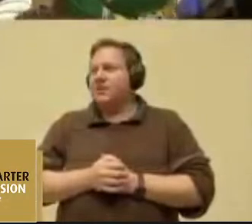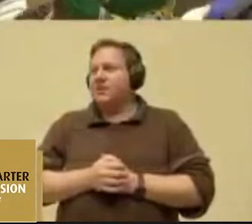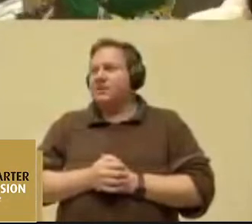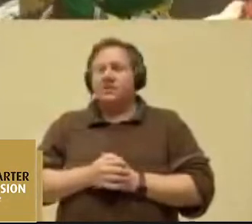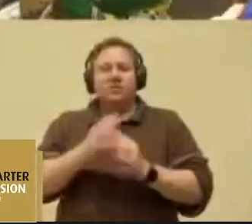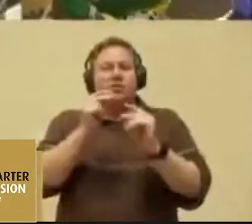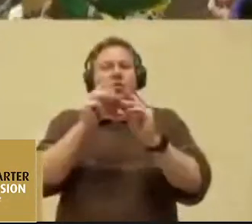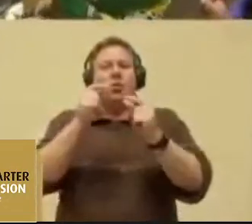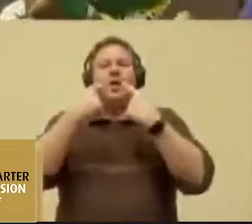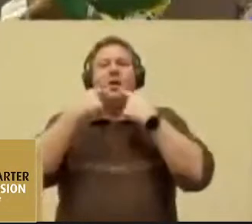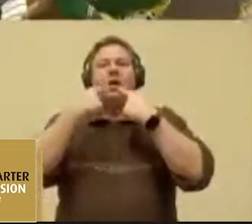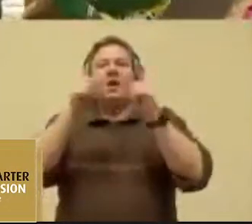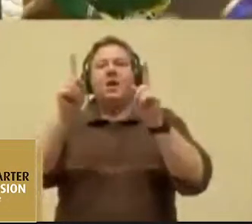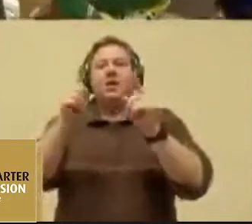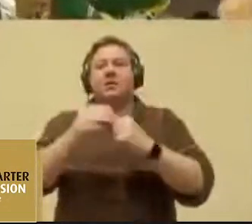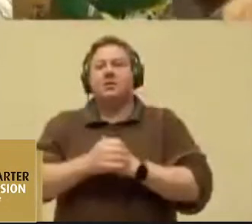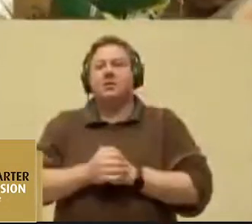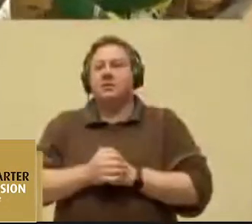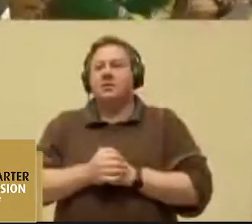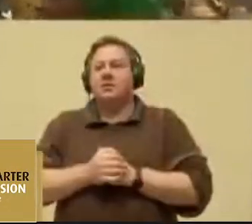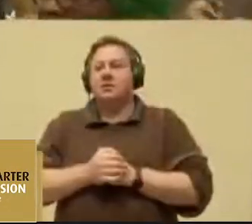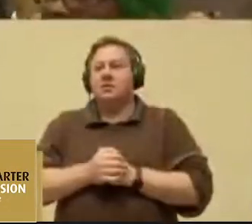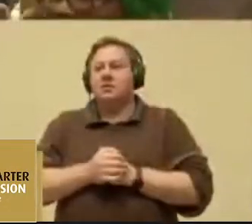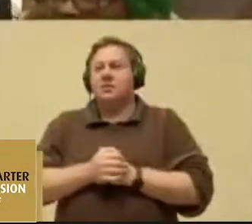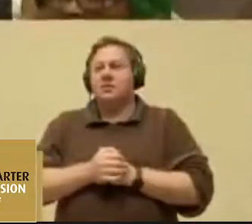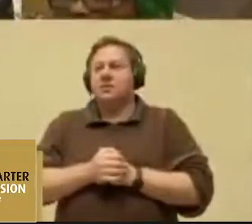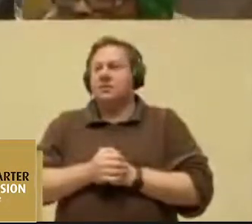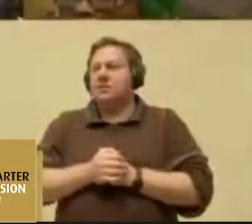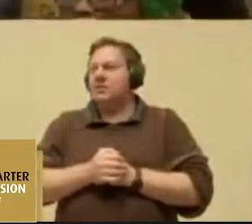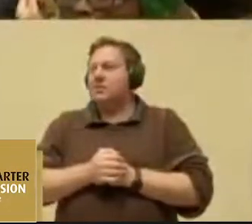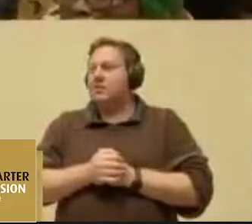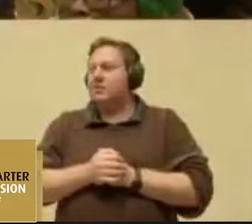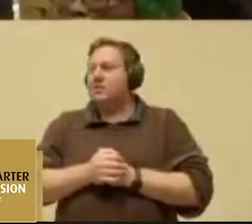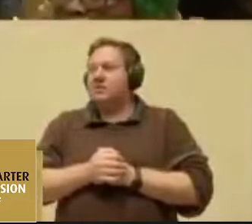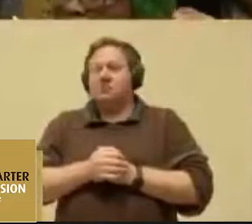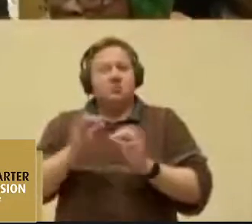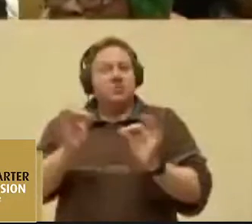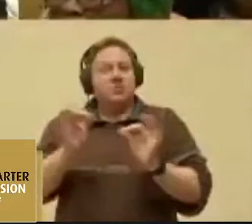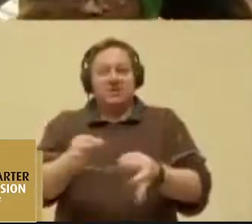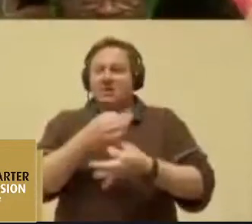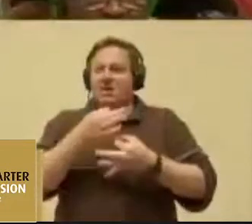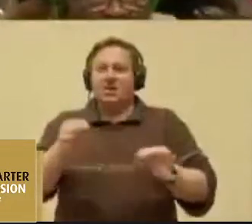just a quick announcement okay